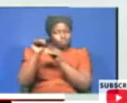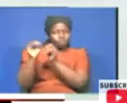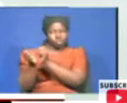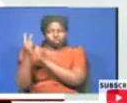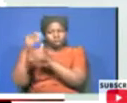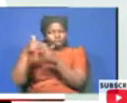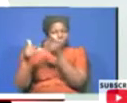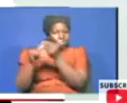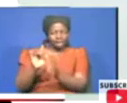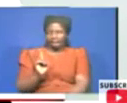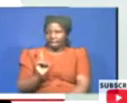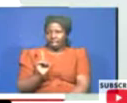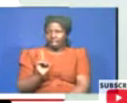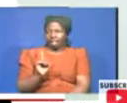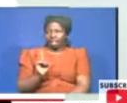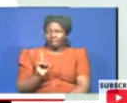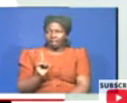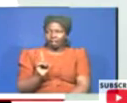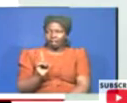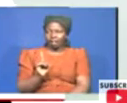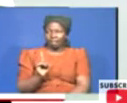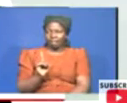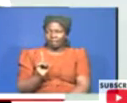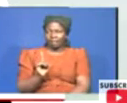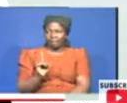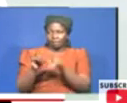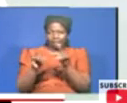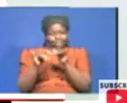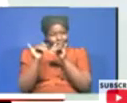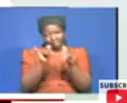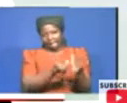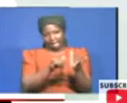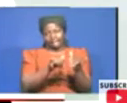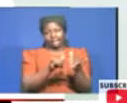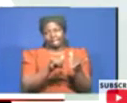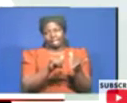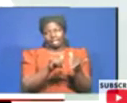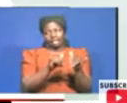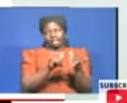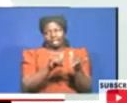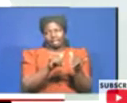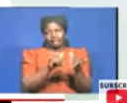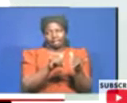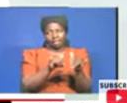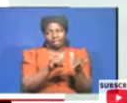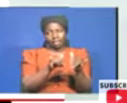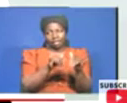use that word. But to remain in the